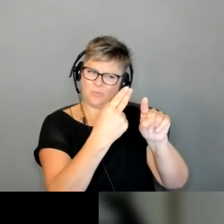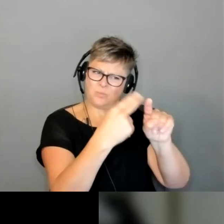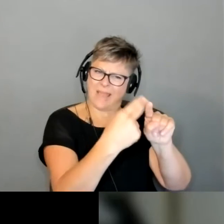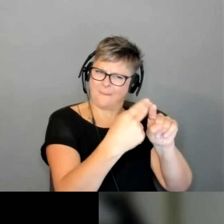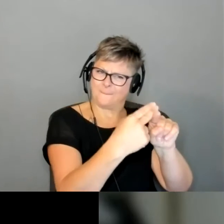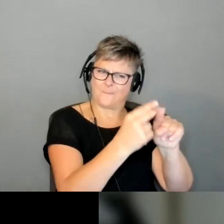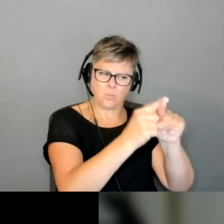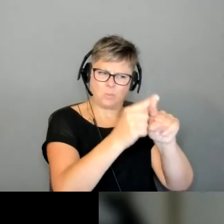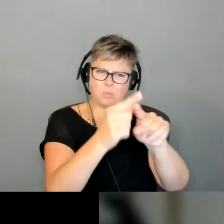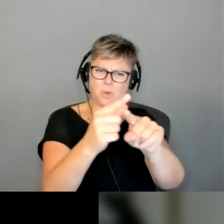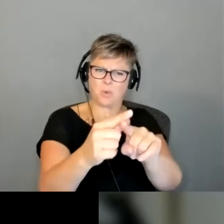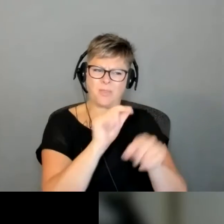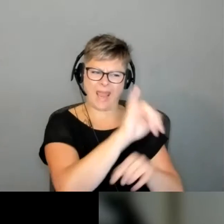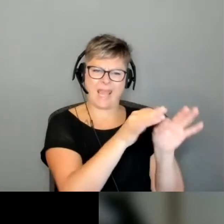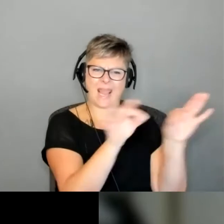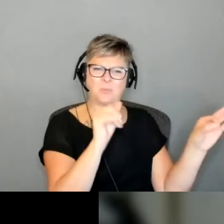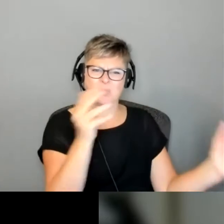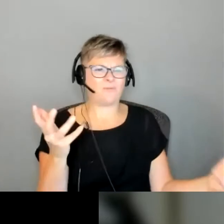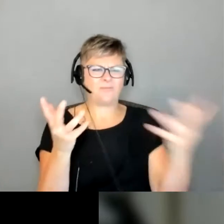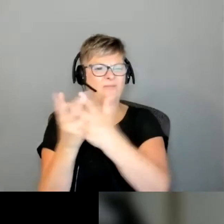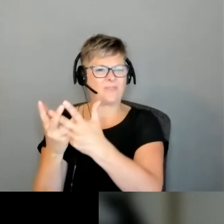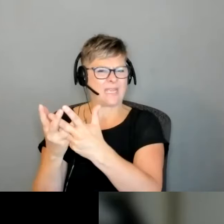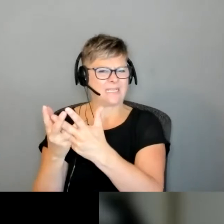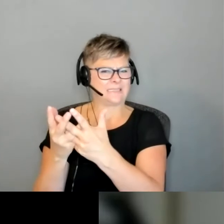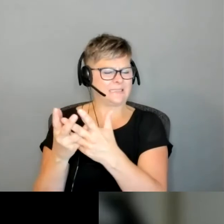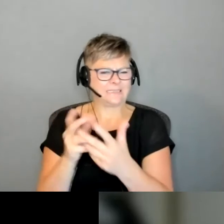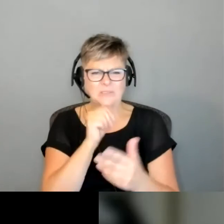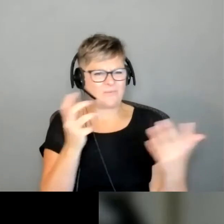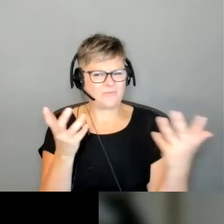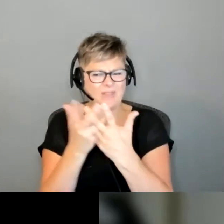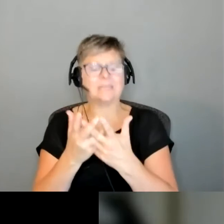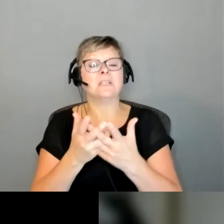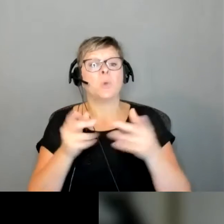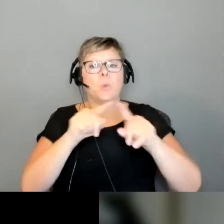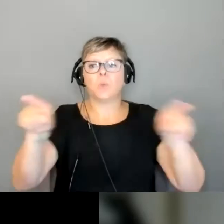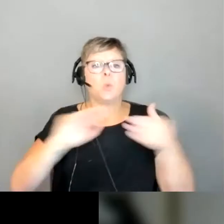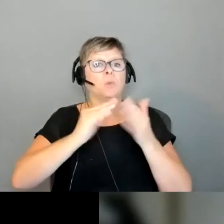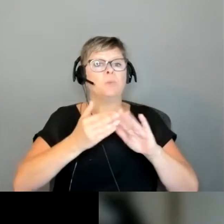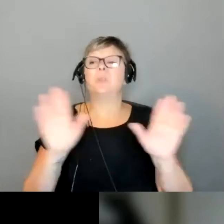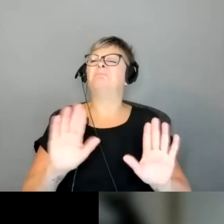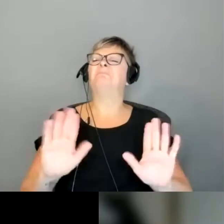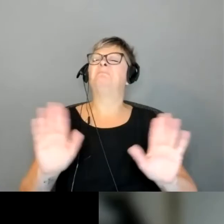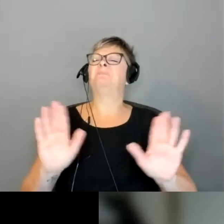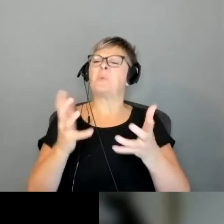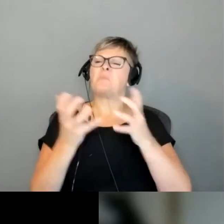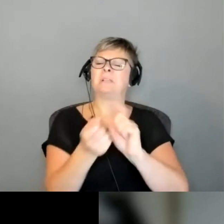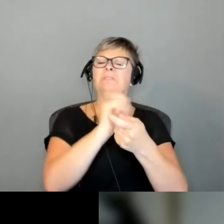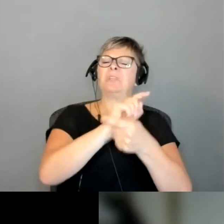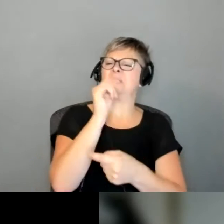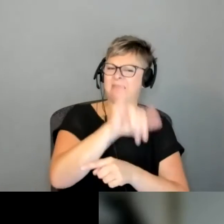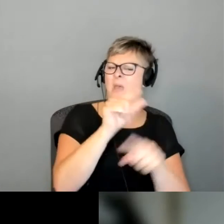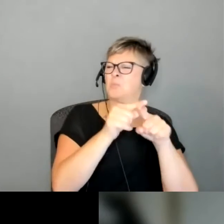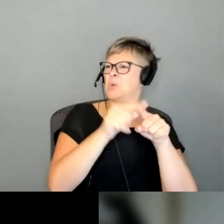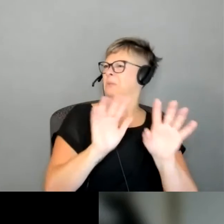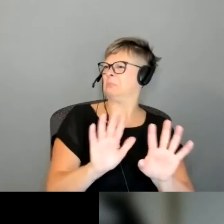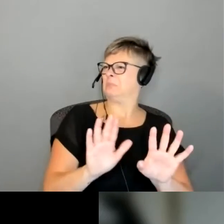even the languaging, yeah, so communities are saying no, we want to shift that and change that, because you know,